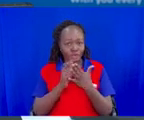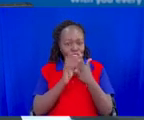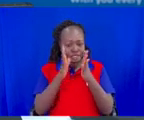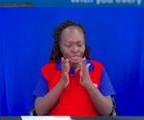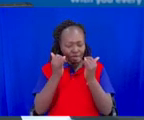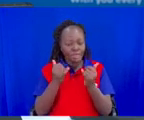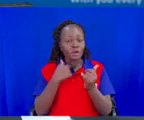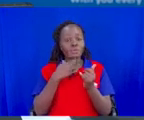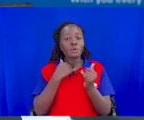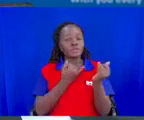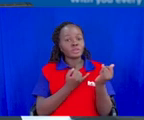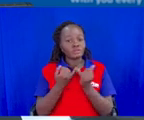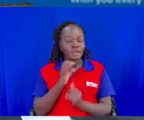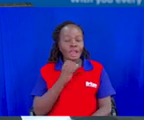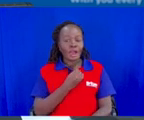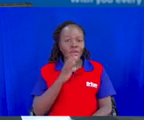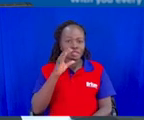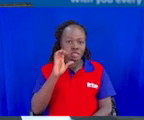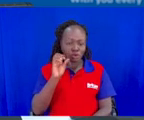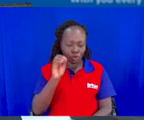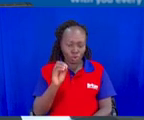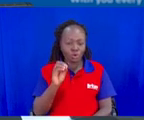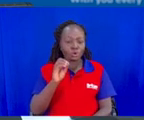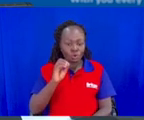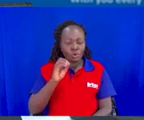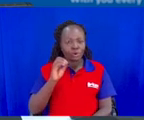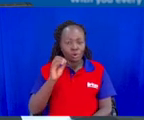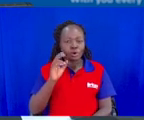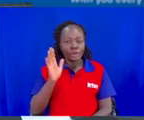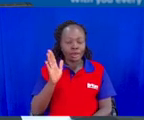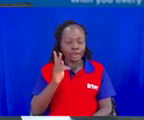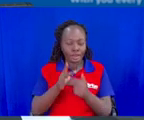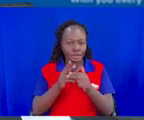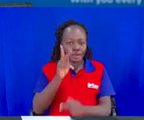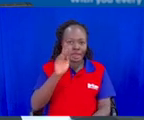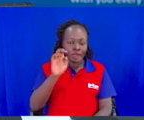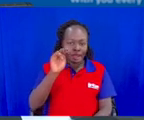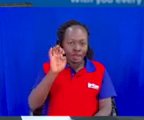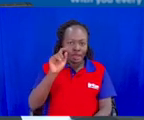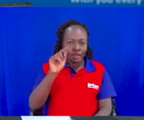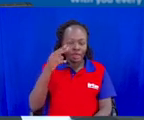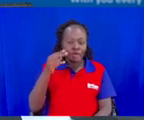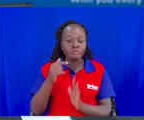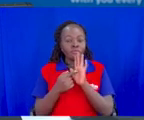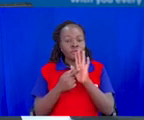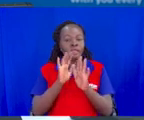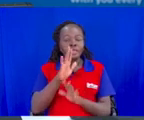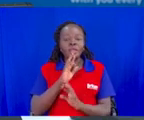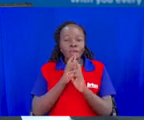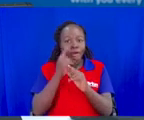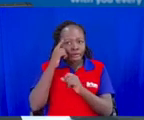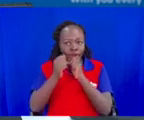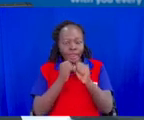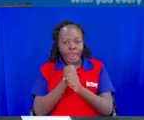like to invite our Chief Executive Officer, Mr. Kenneth Kaneo, to present his report for the